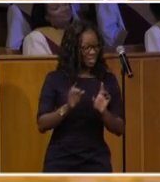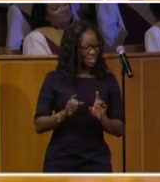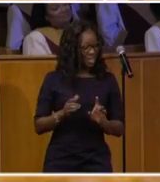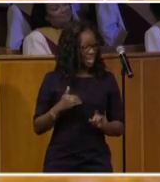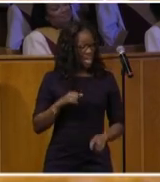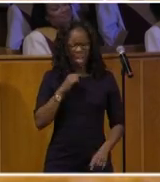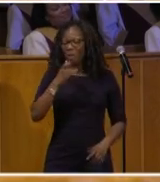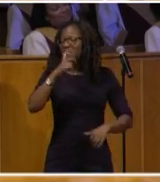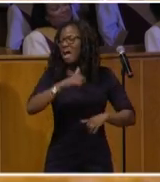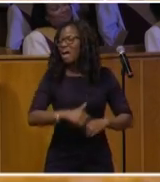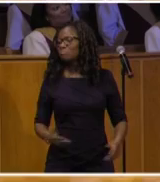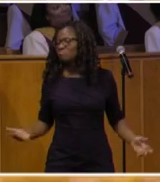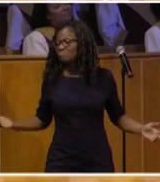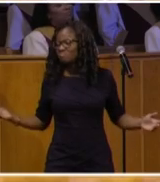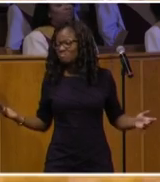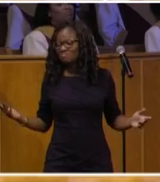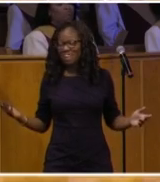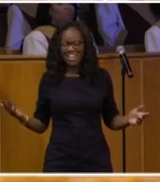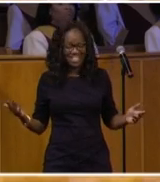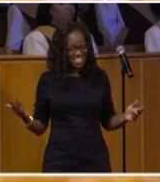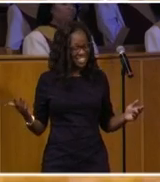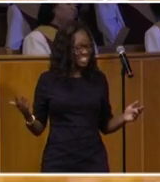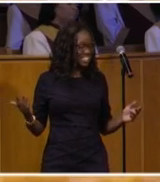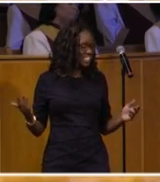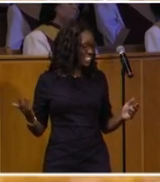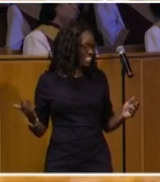I don't have time.